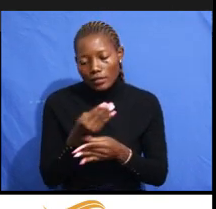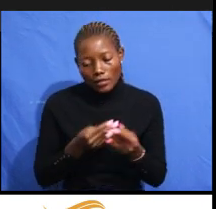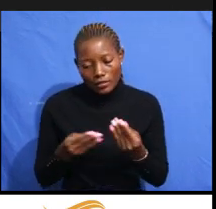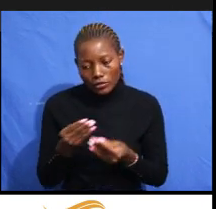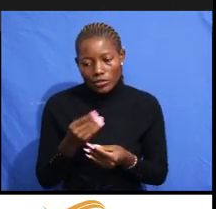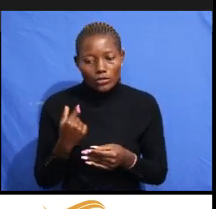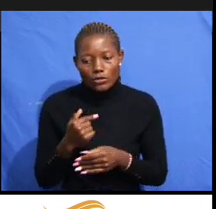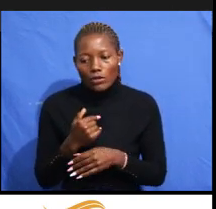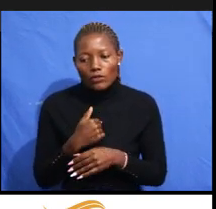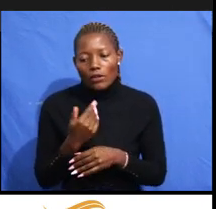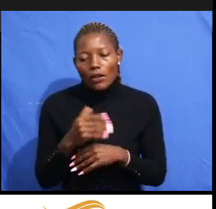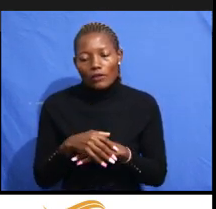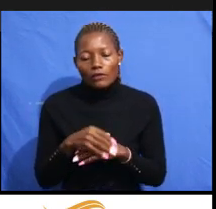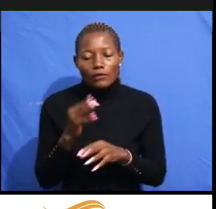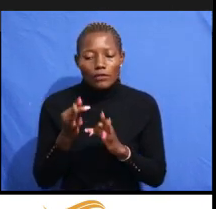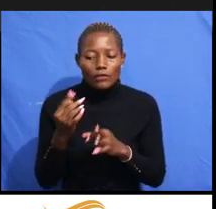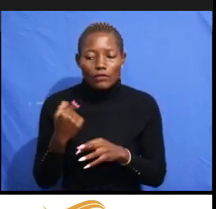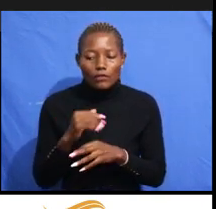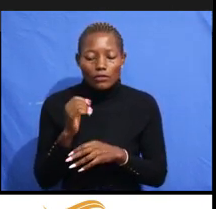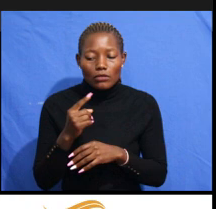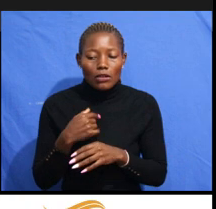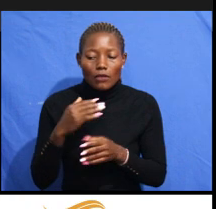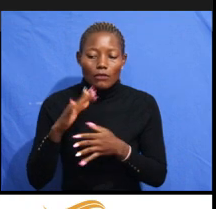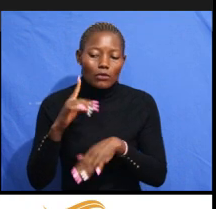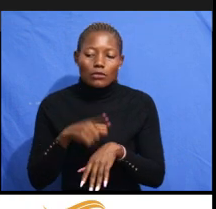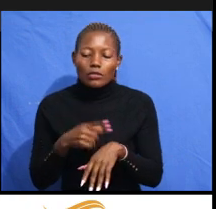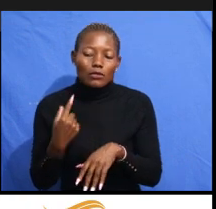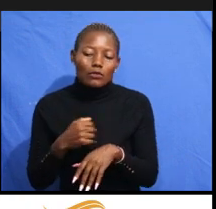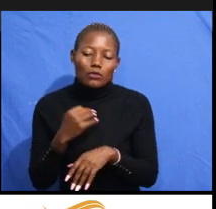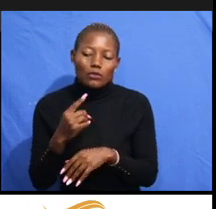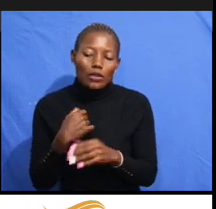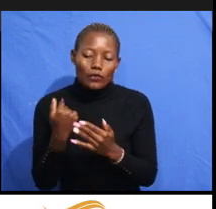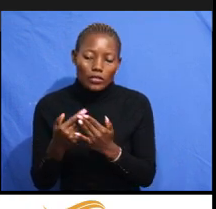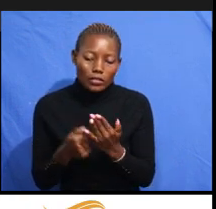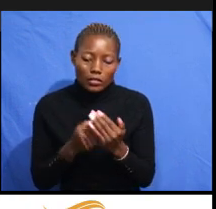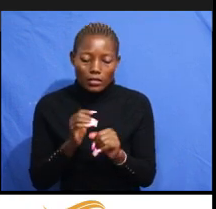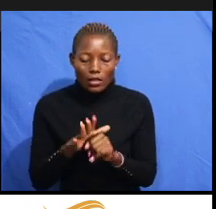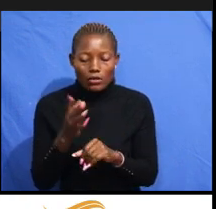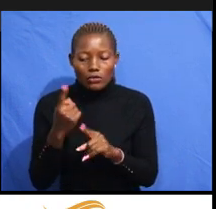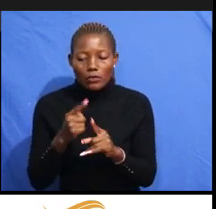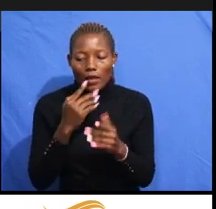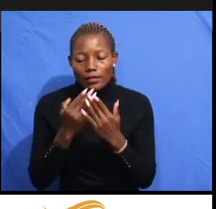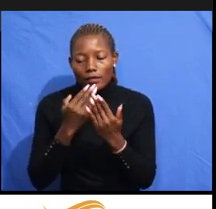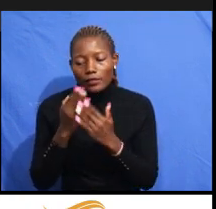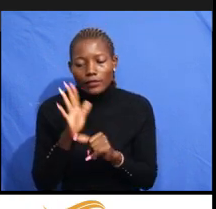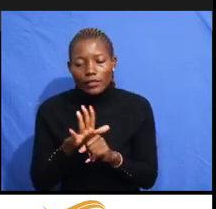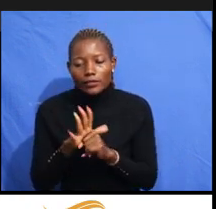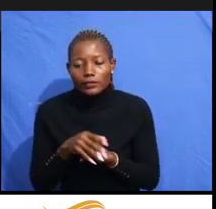If we had a bit more of time, I know we could have gone into a lot of discussion. But thank you so much.